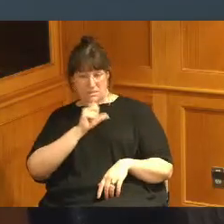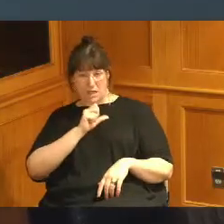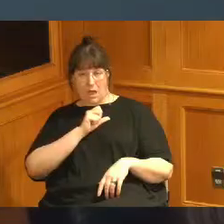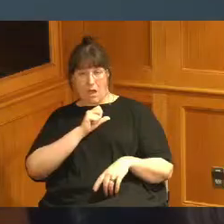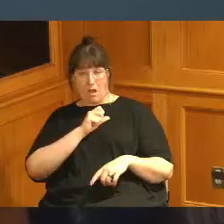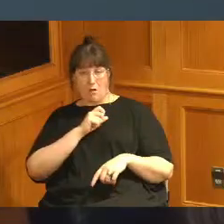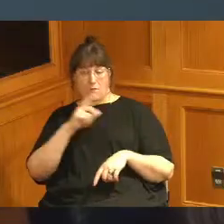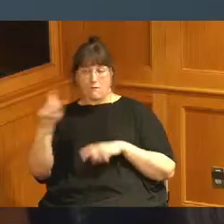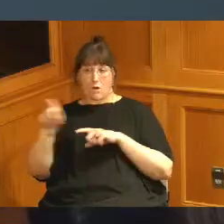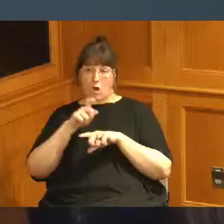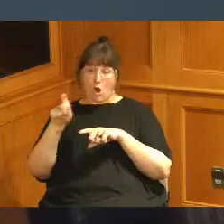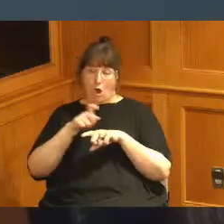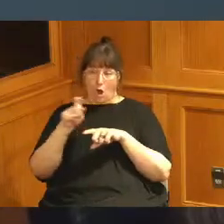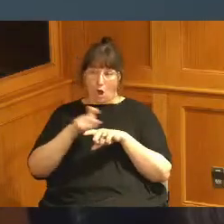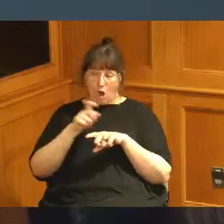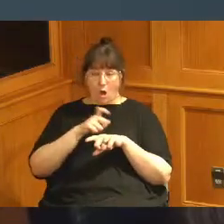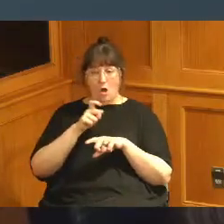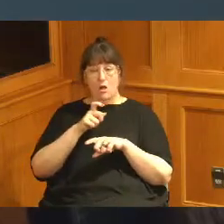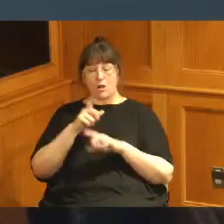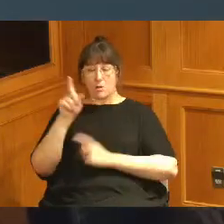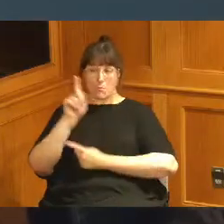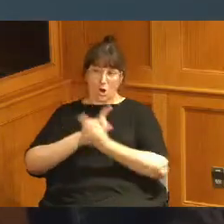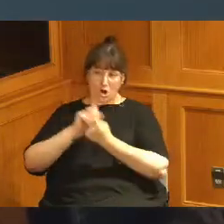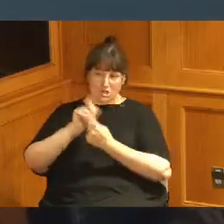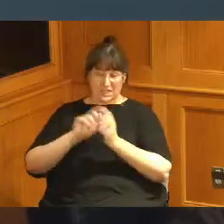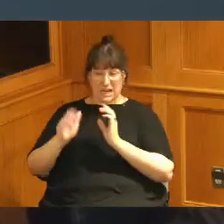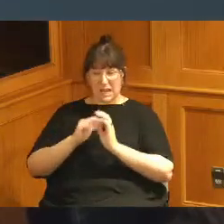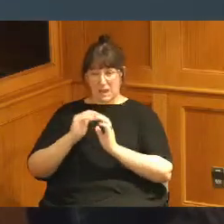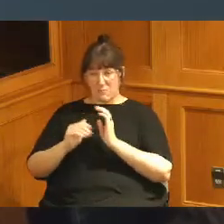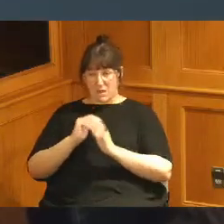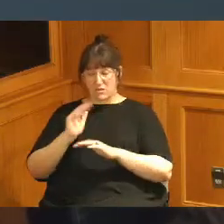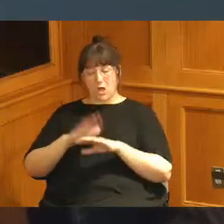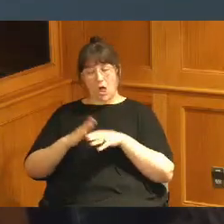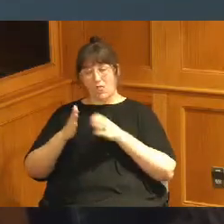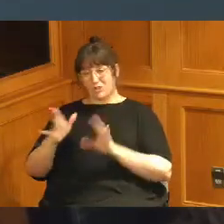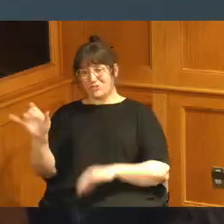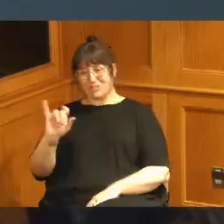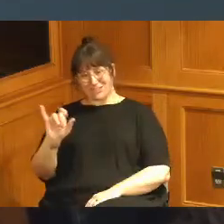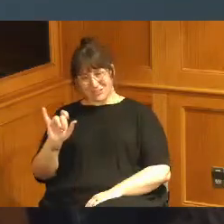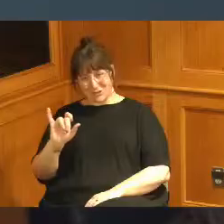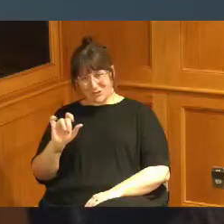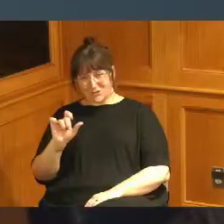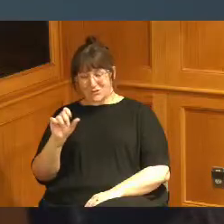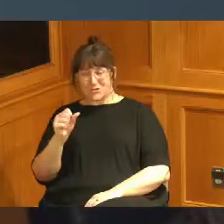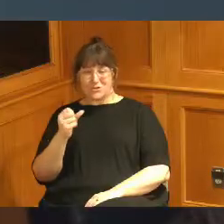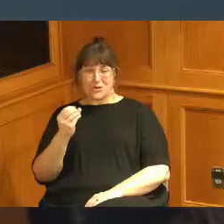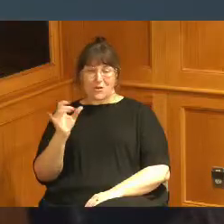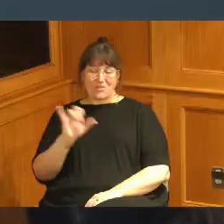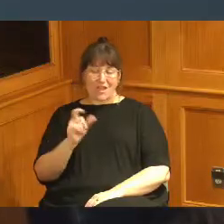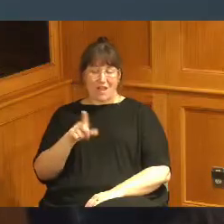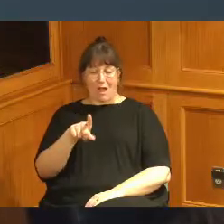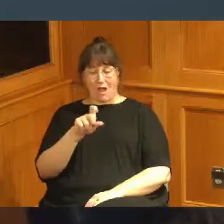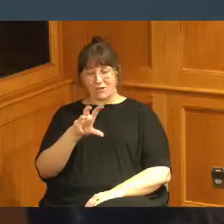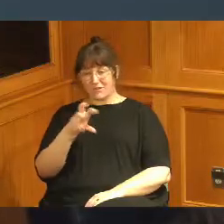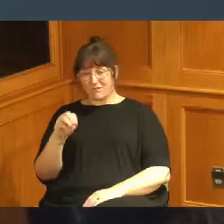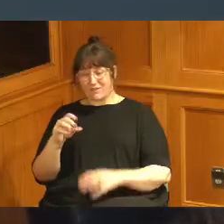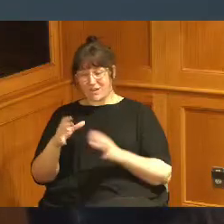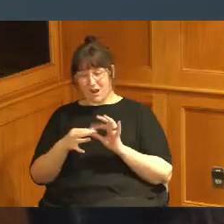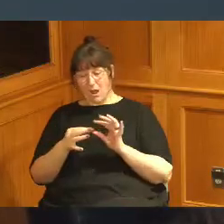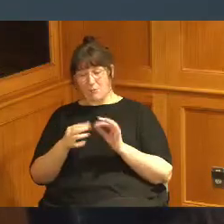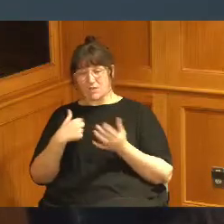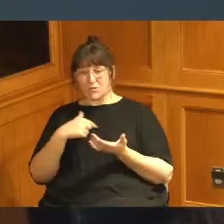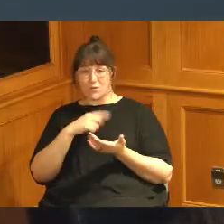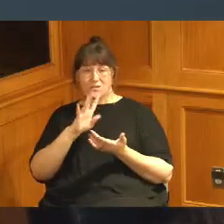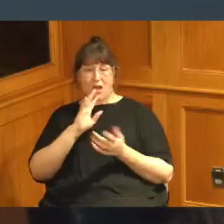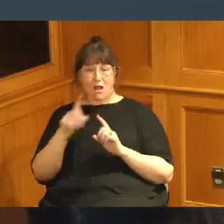via phone calls, in person, and emails, and on the street. So maybe 150 comments, which when we talk